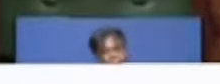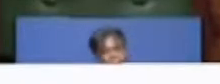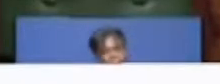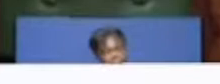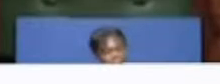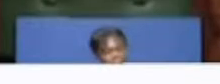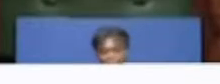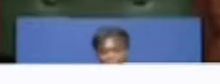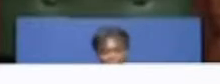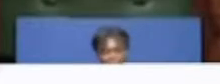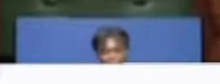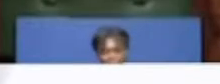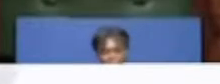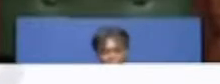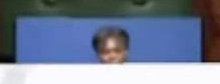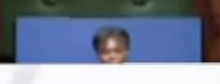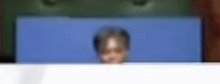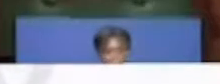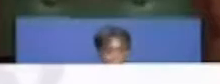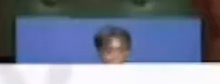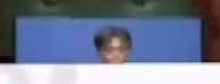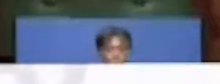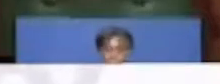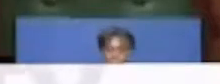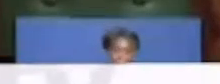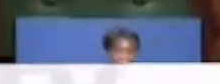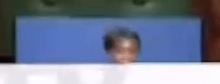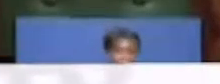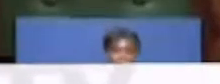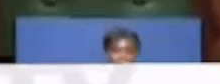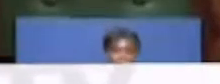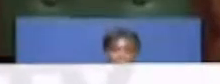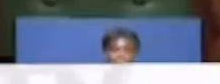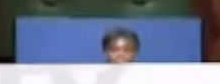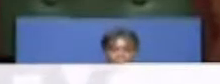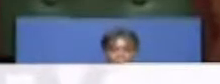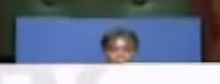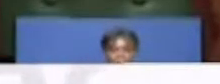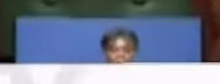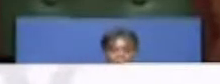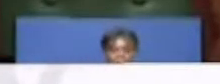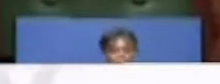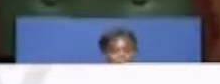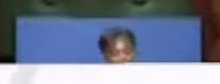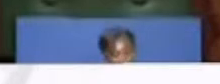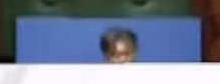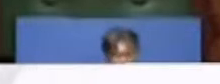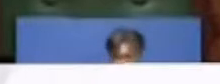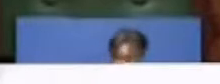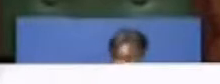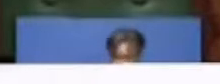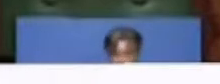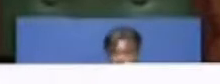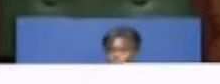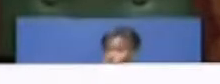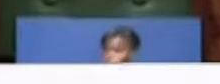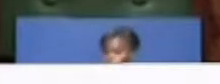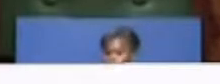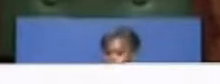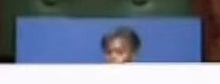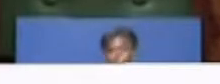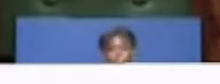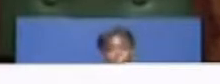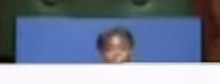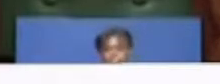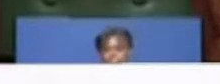Honorable members, we cannot behave like the proverbial ostrich and bury our heads in the sand. A constitutional moment does